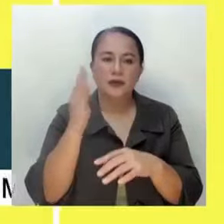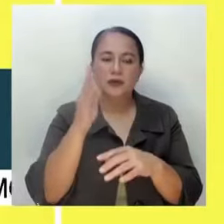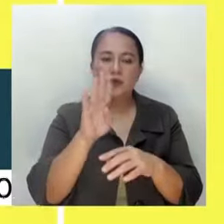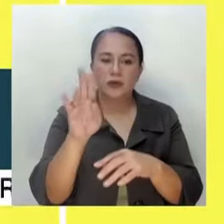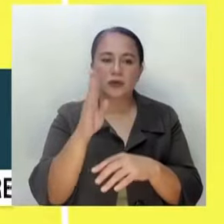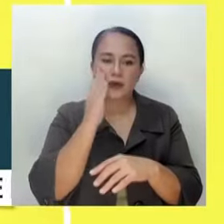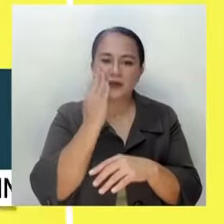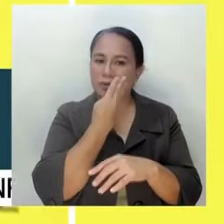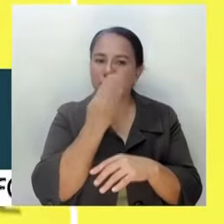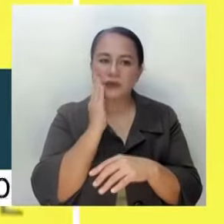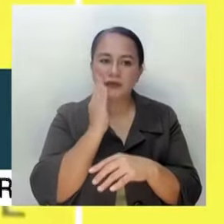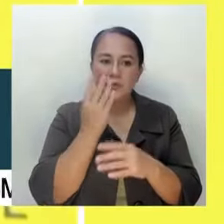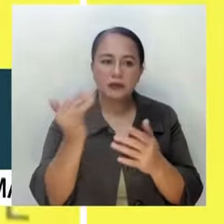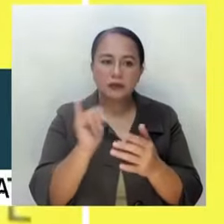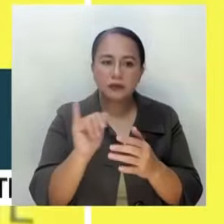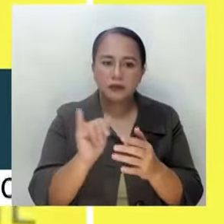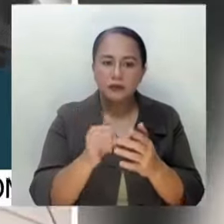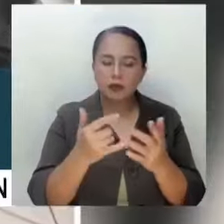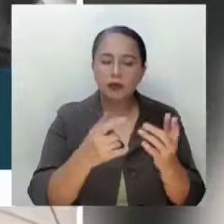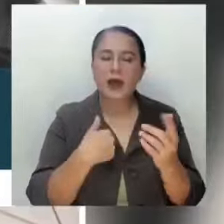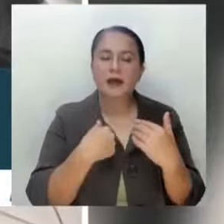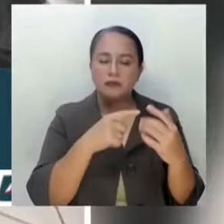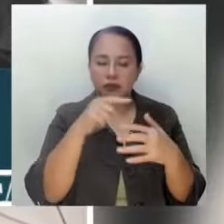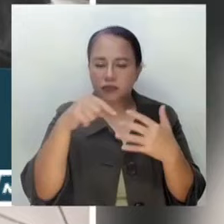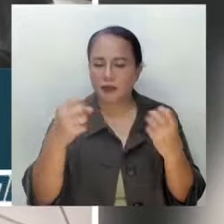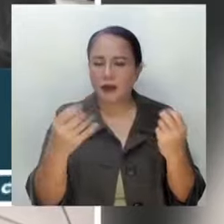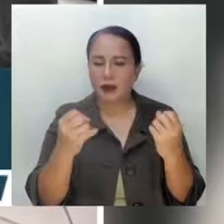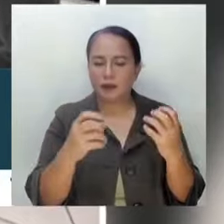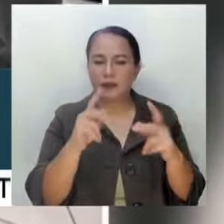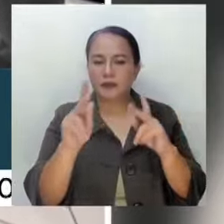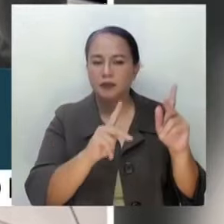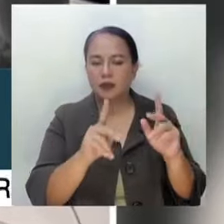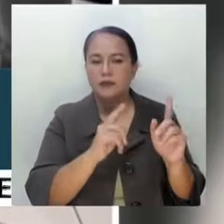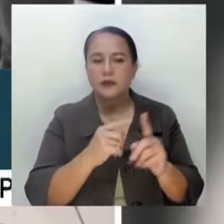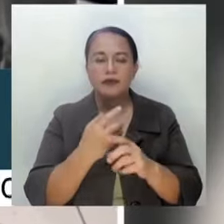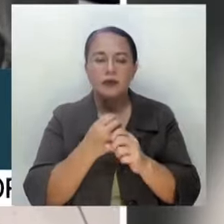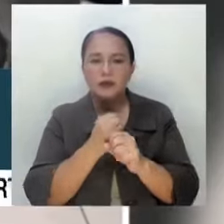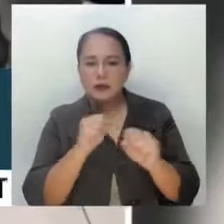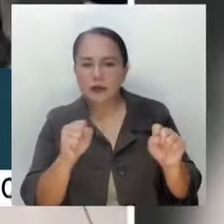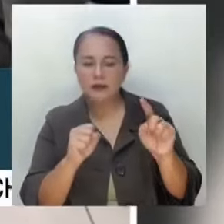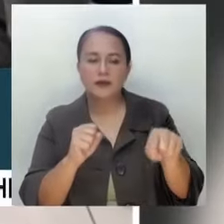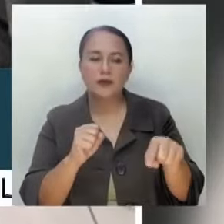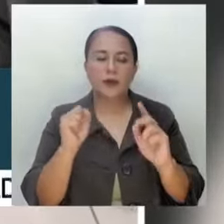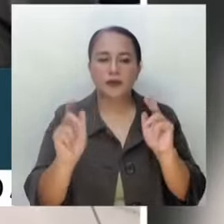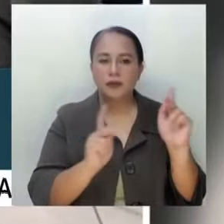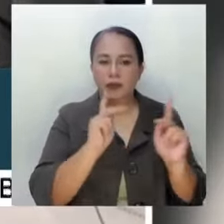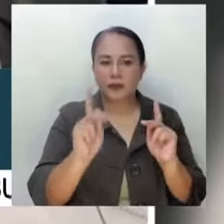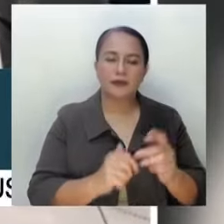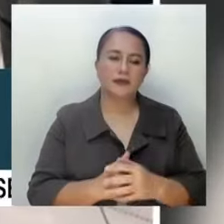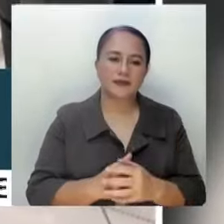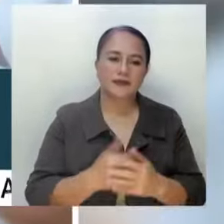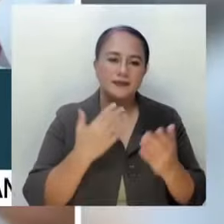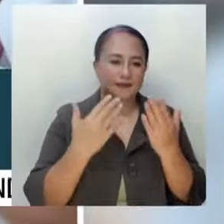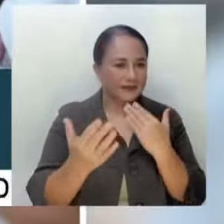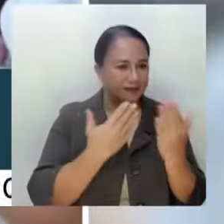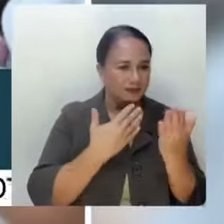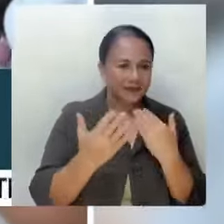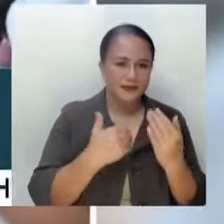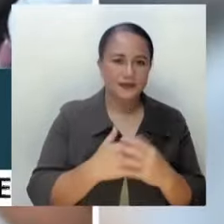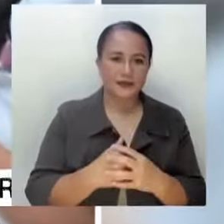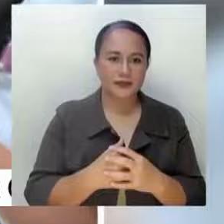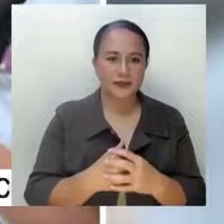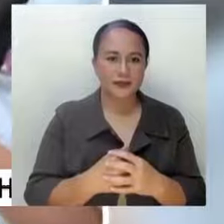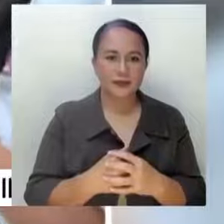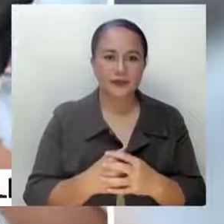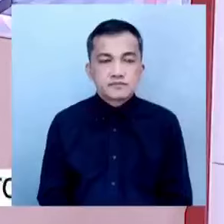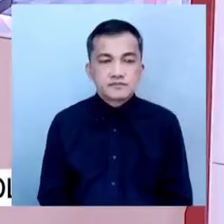and field hospitals will be deployed for the safety and well-being of the devotees. Carmina. Thanks a lot, Robert Mano, there joining us